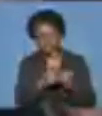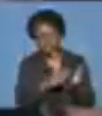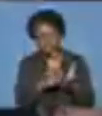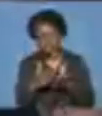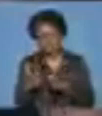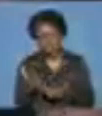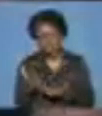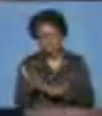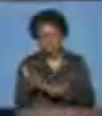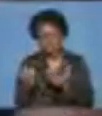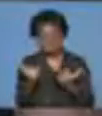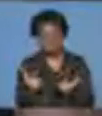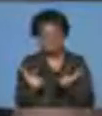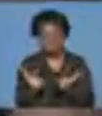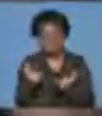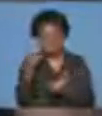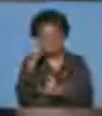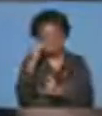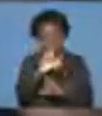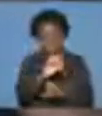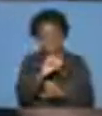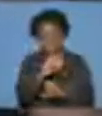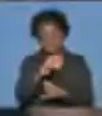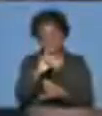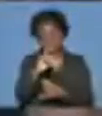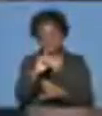present, His Majesty's coroner is on scene.